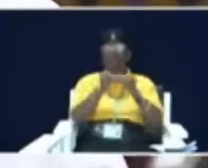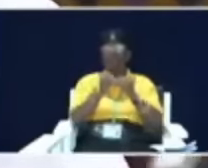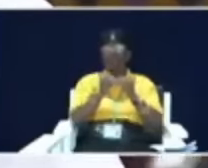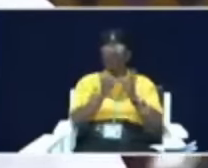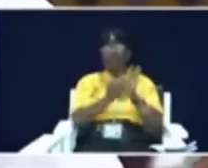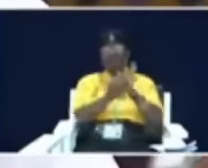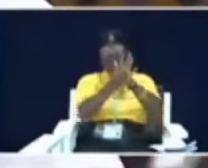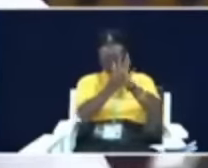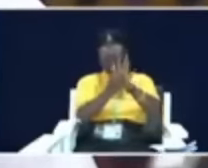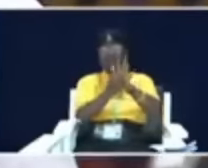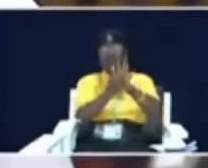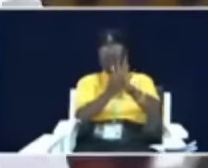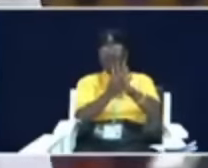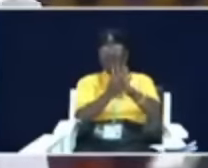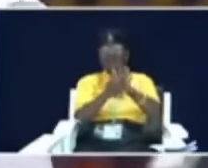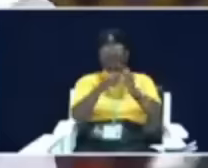among these